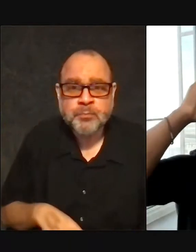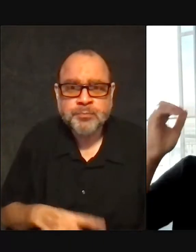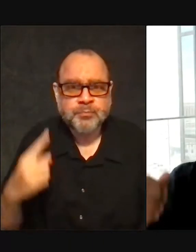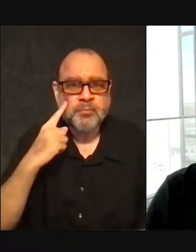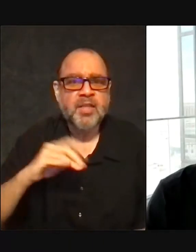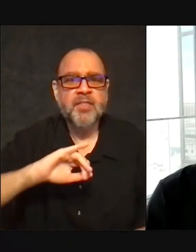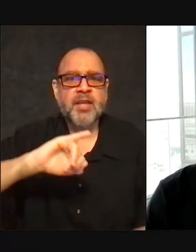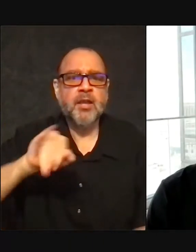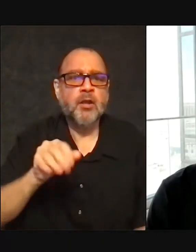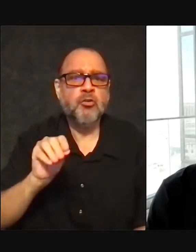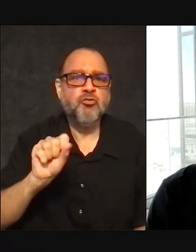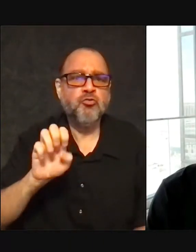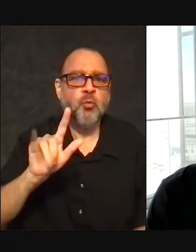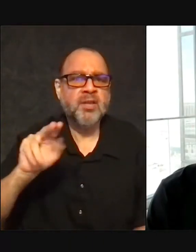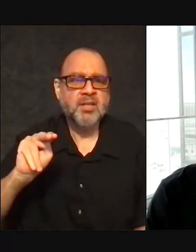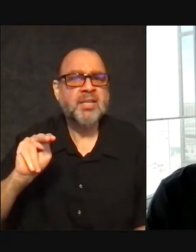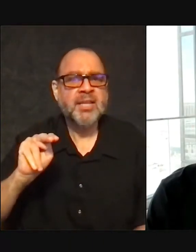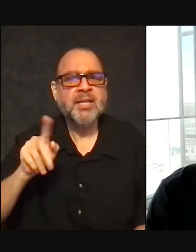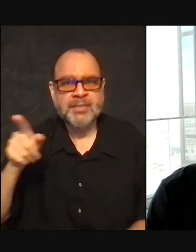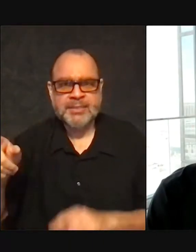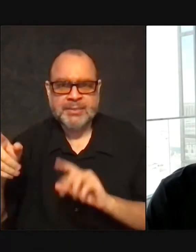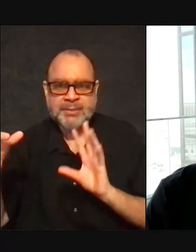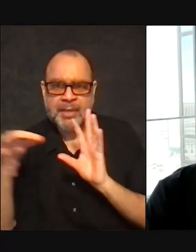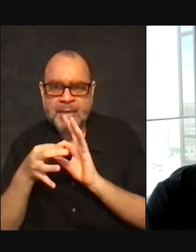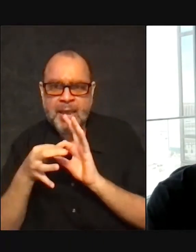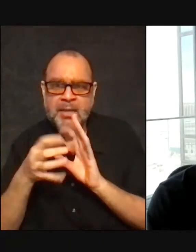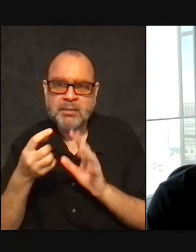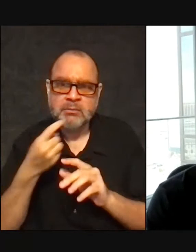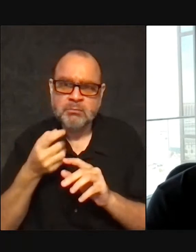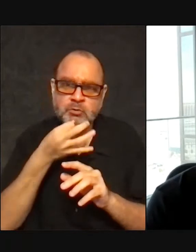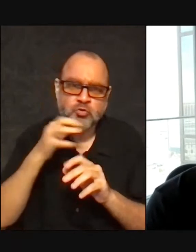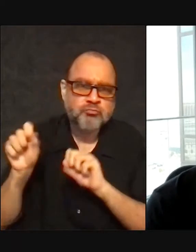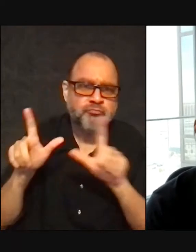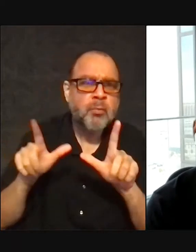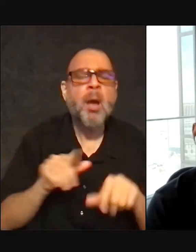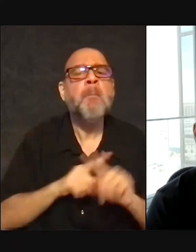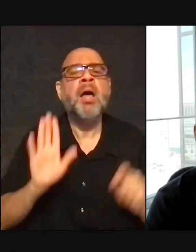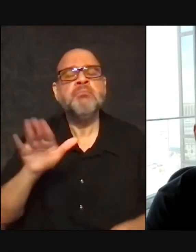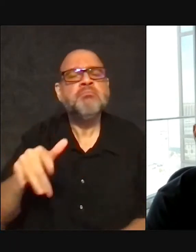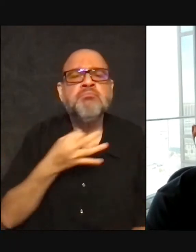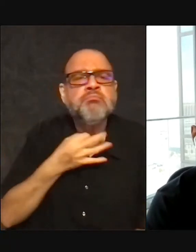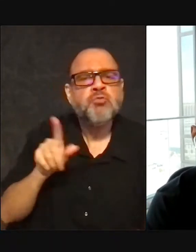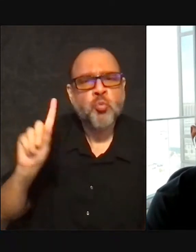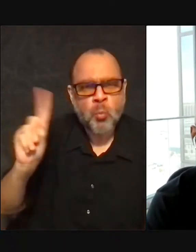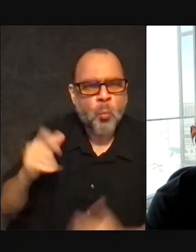connected. Um, Okay. but where are you at now? Are you in Atlanta